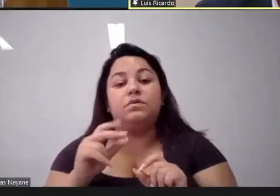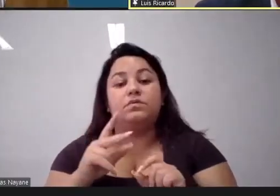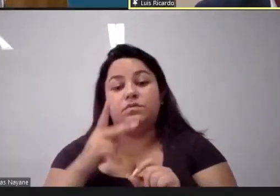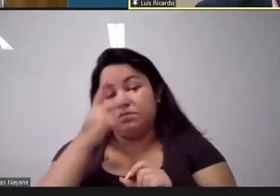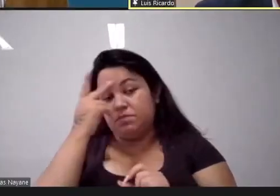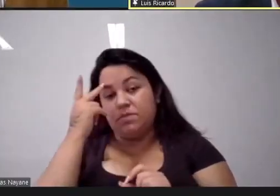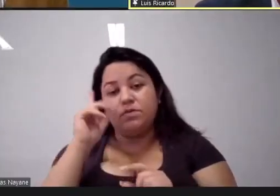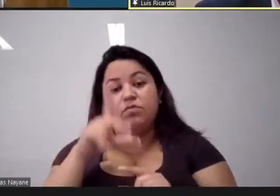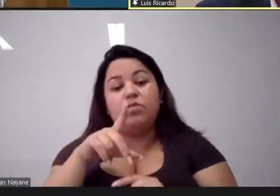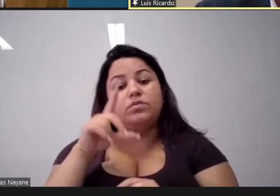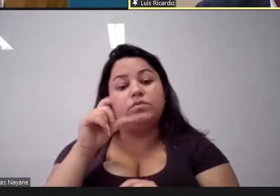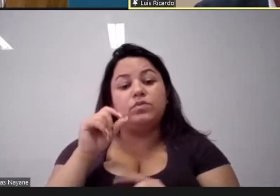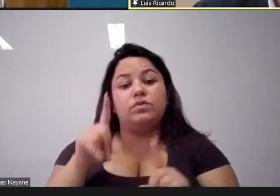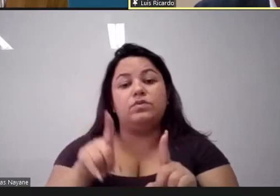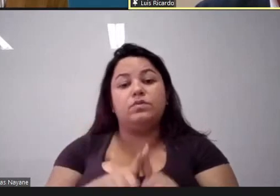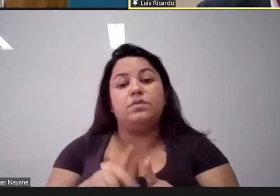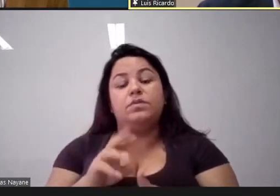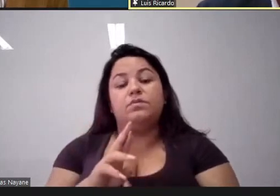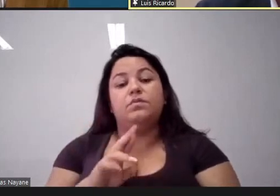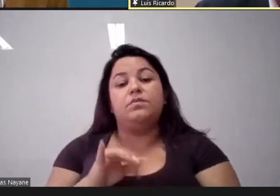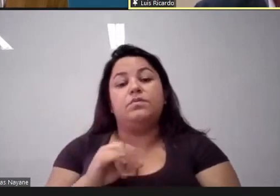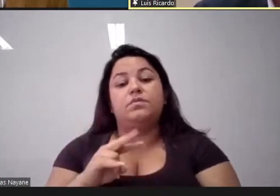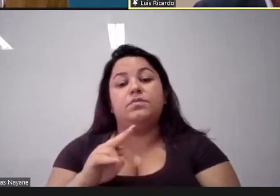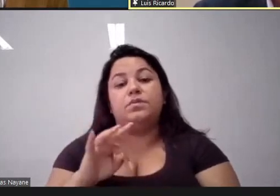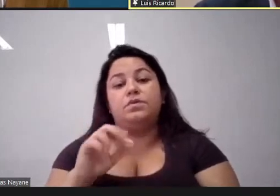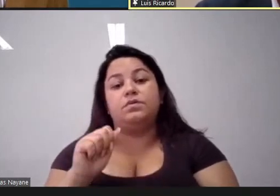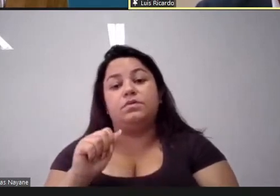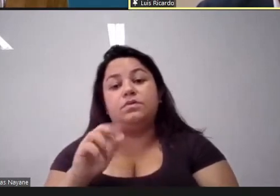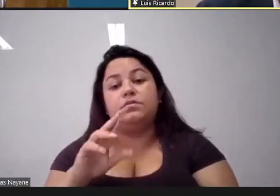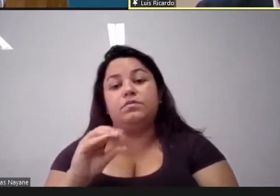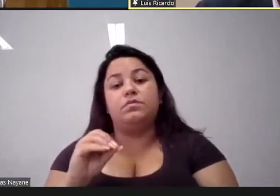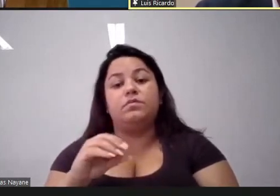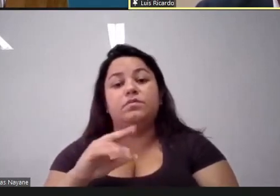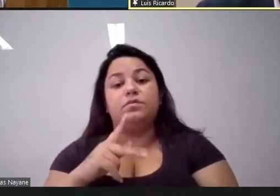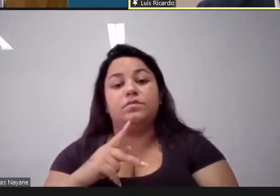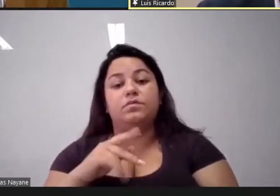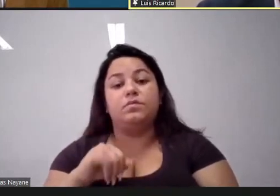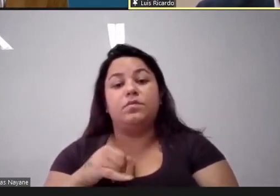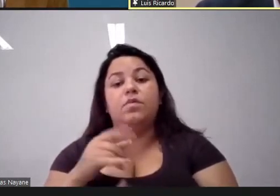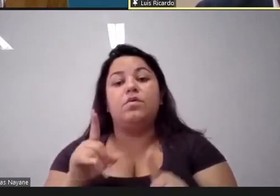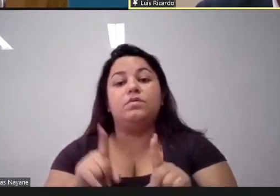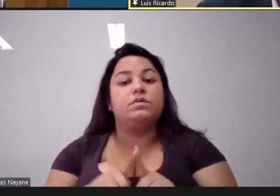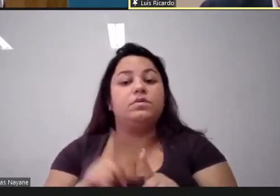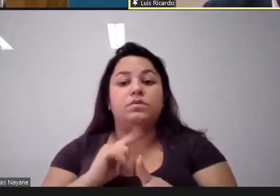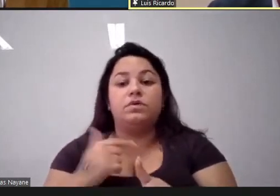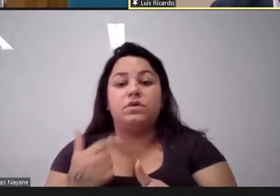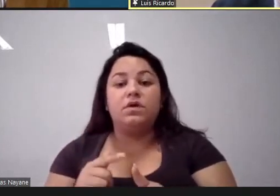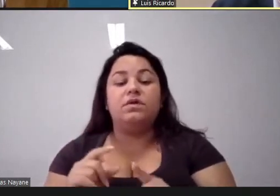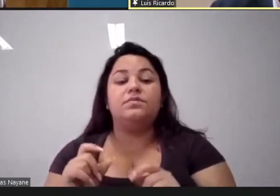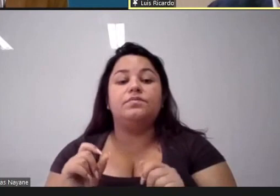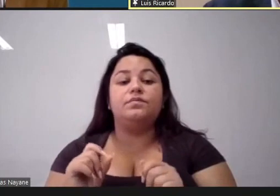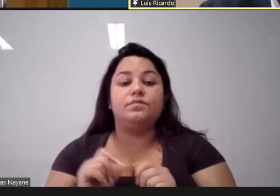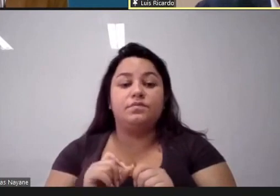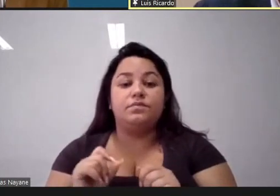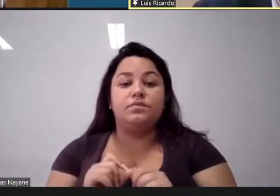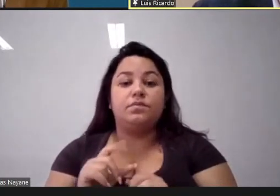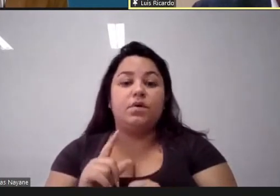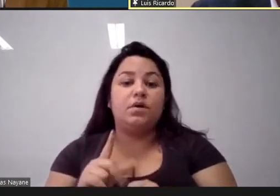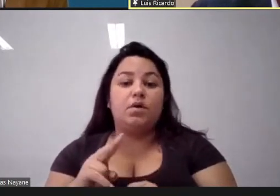tax benefit in some way. So it's we have some rules